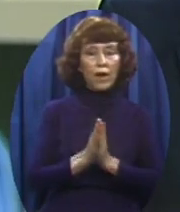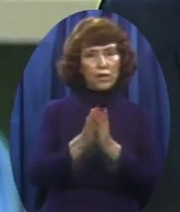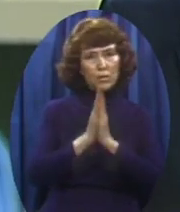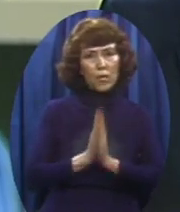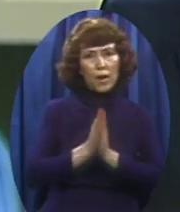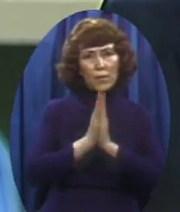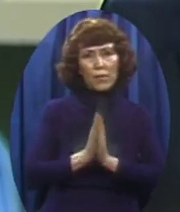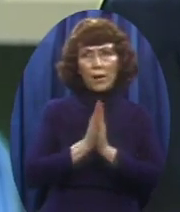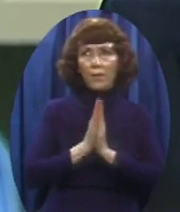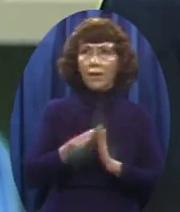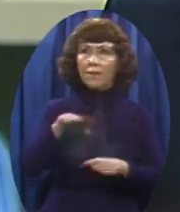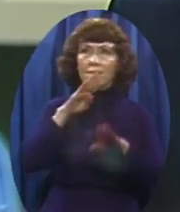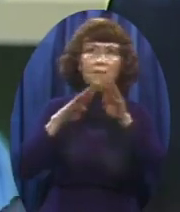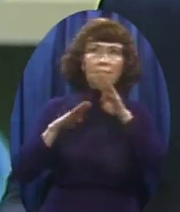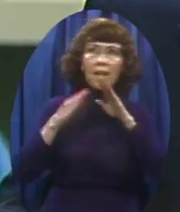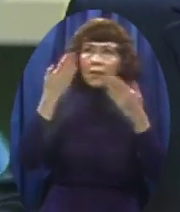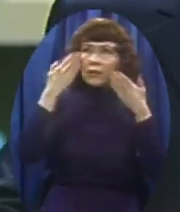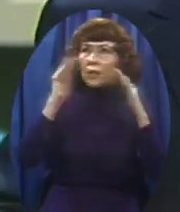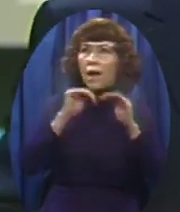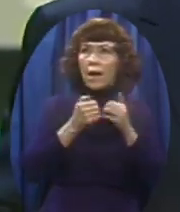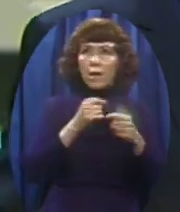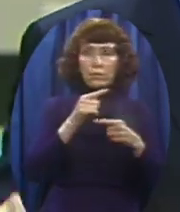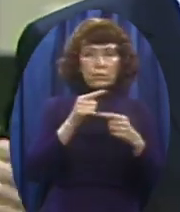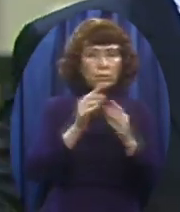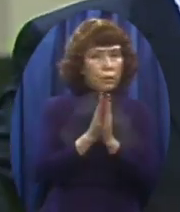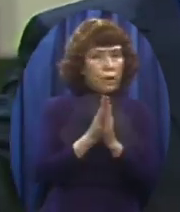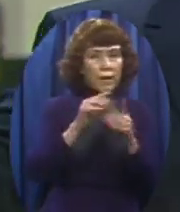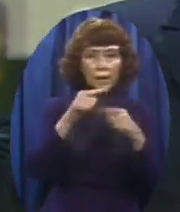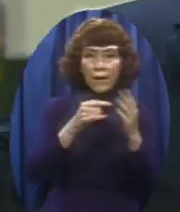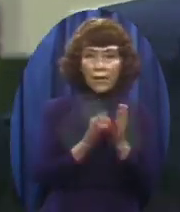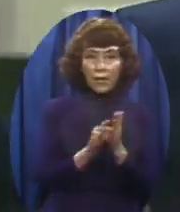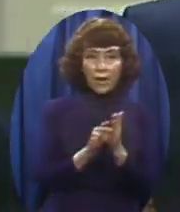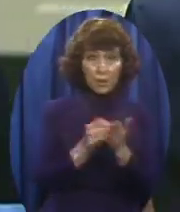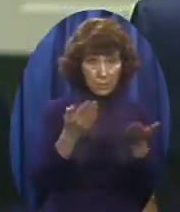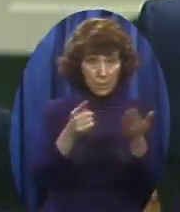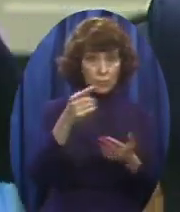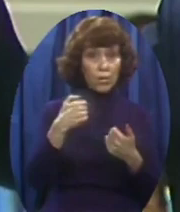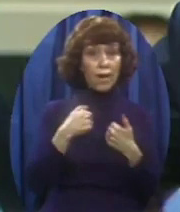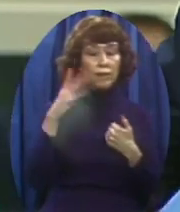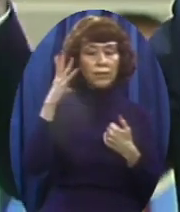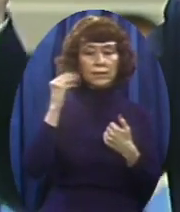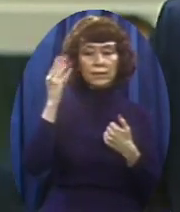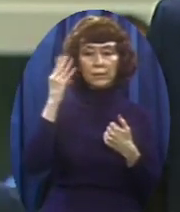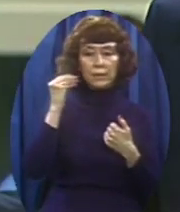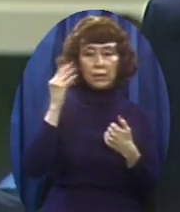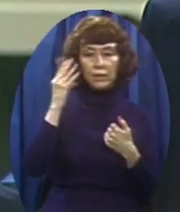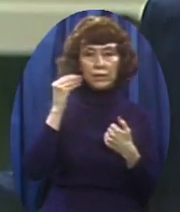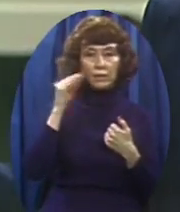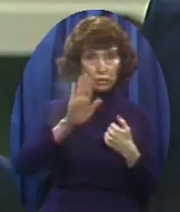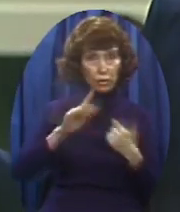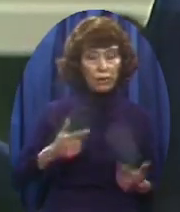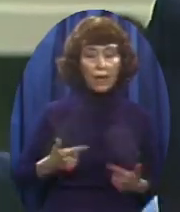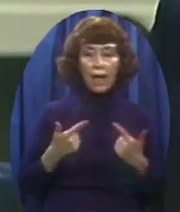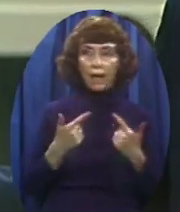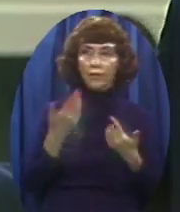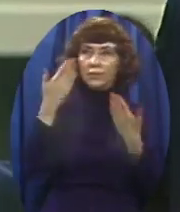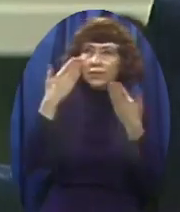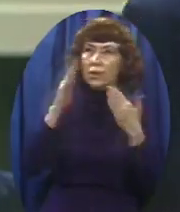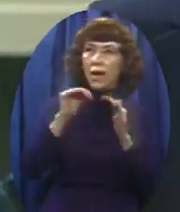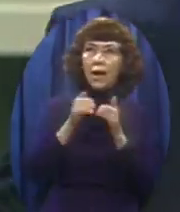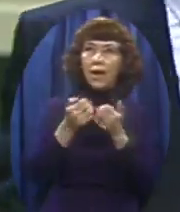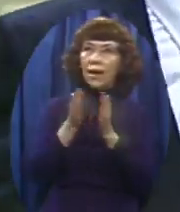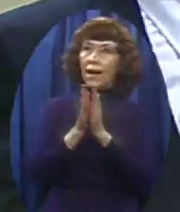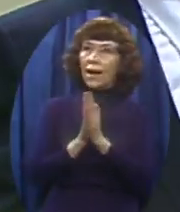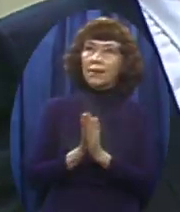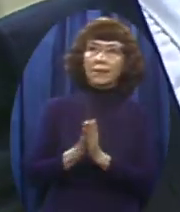pray about that? Have you ever had an experience in your life where you didn't know how to ask God about something